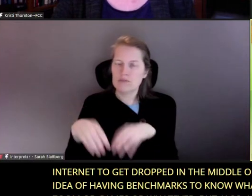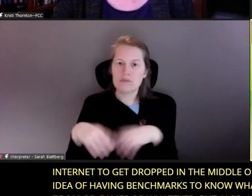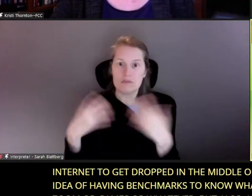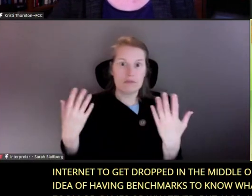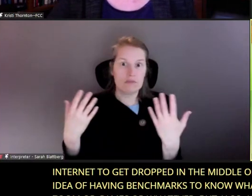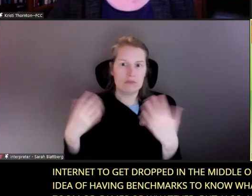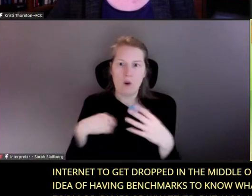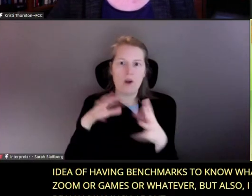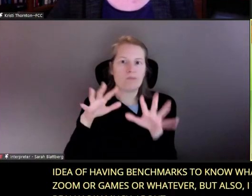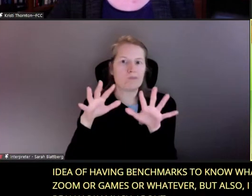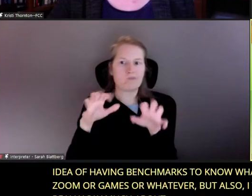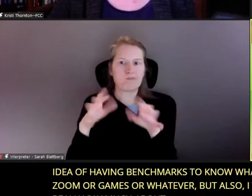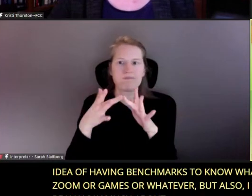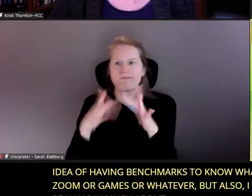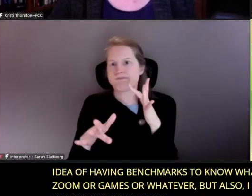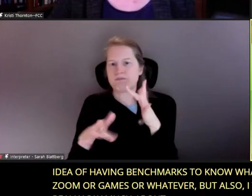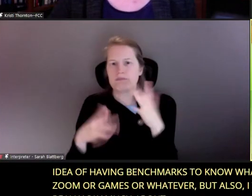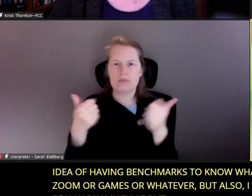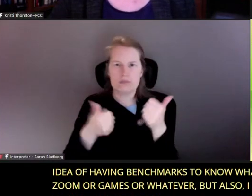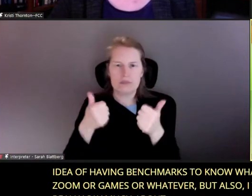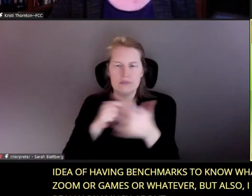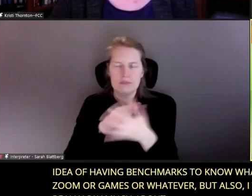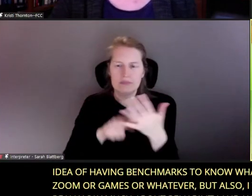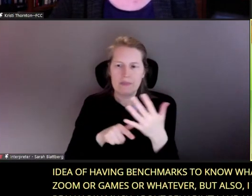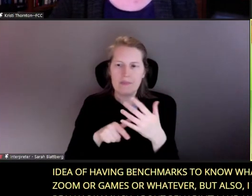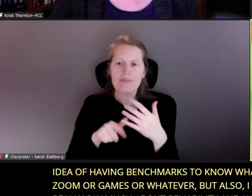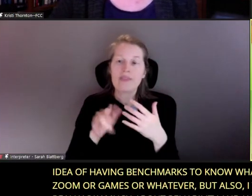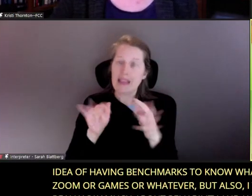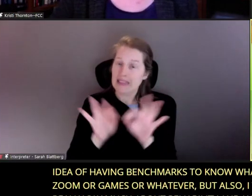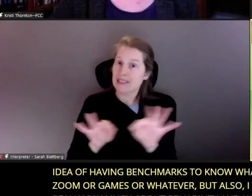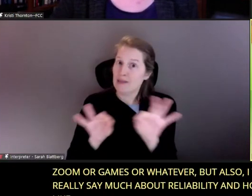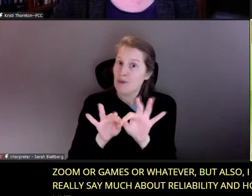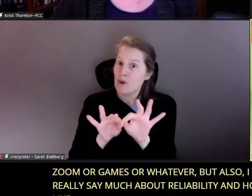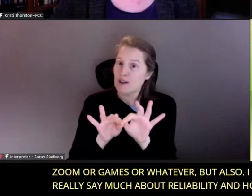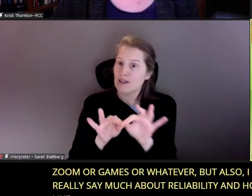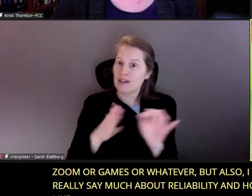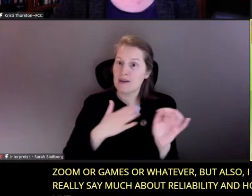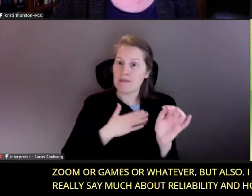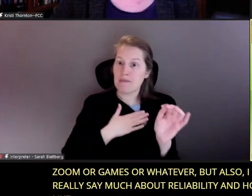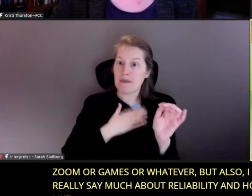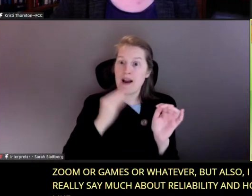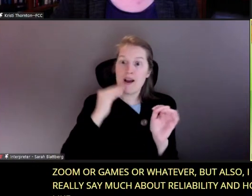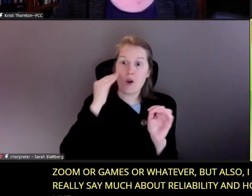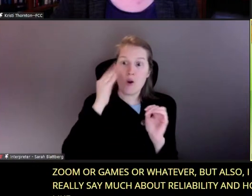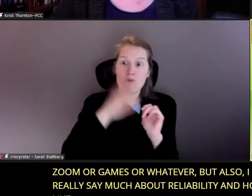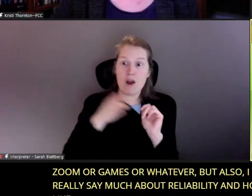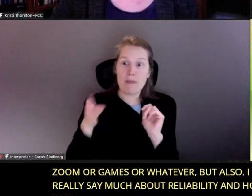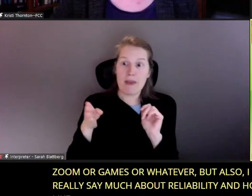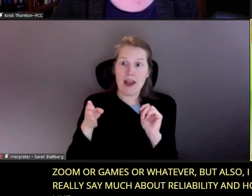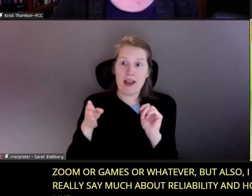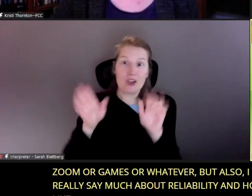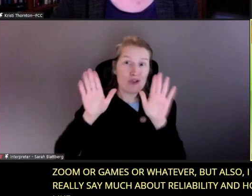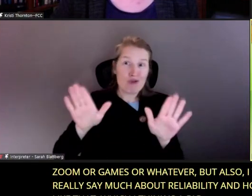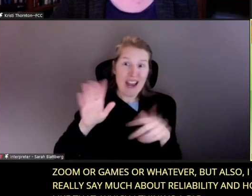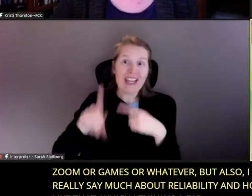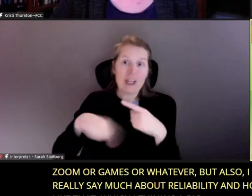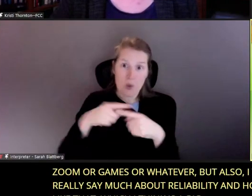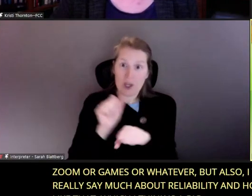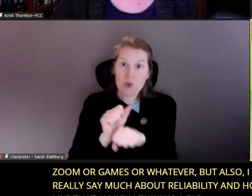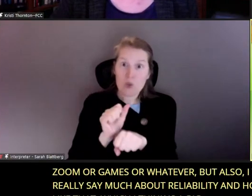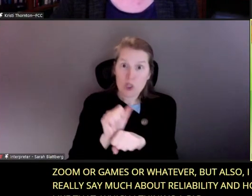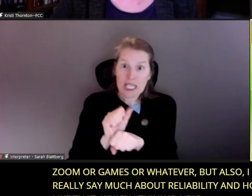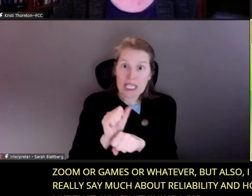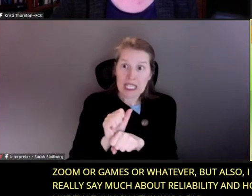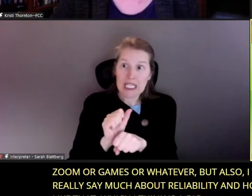think is a big factor that, you know, my home broadband is great when it works, but when there's an outage,